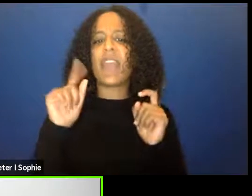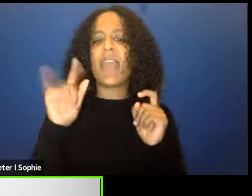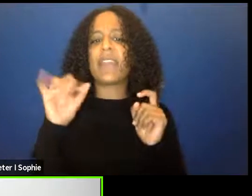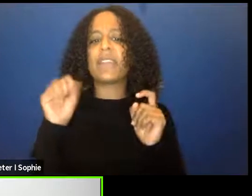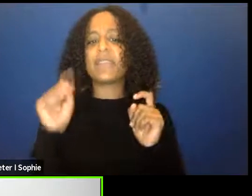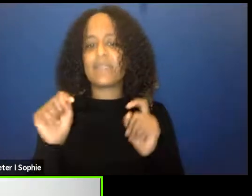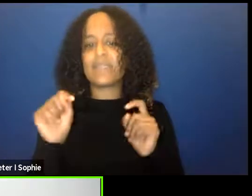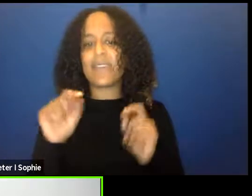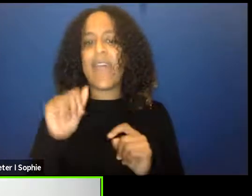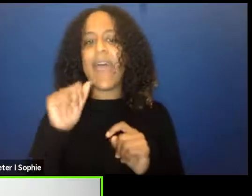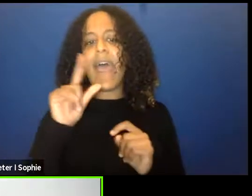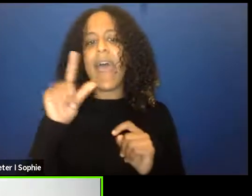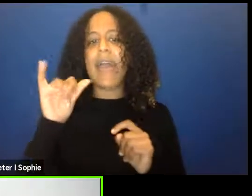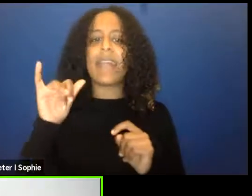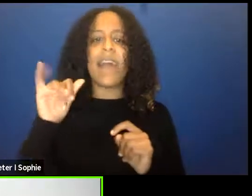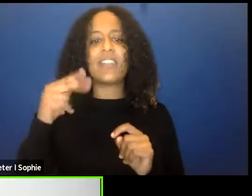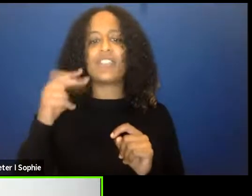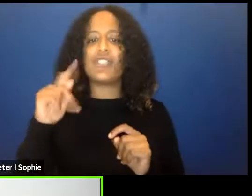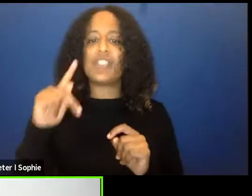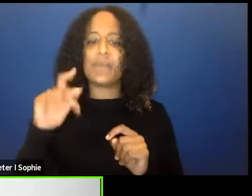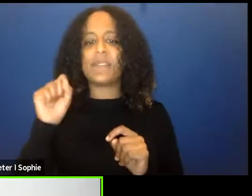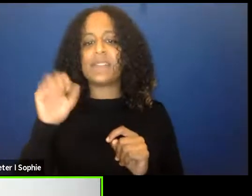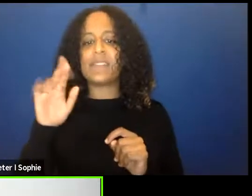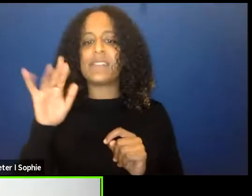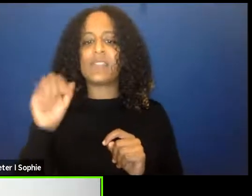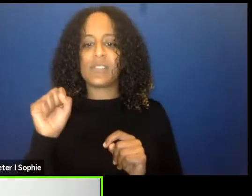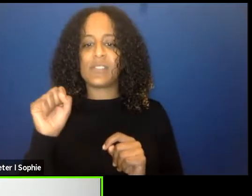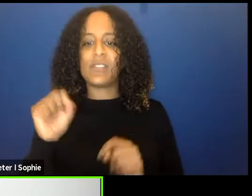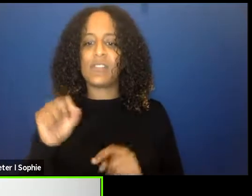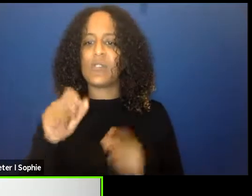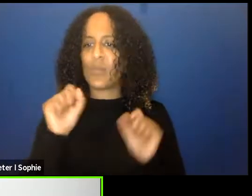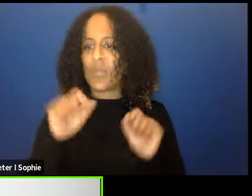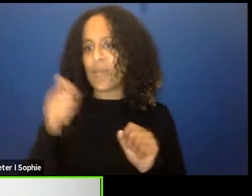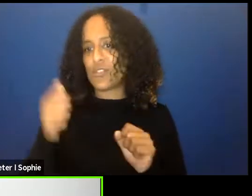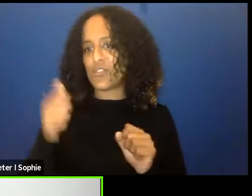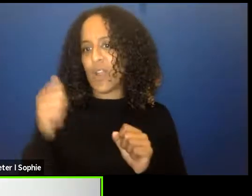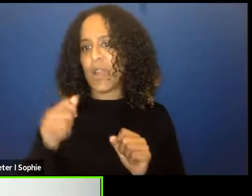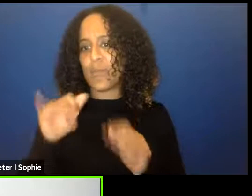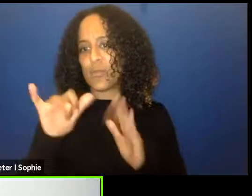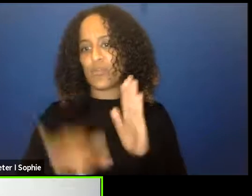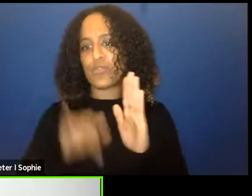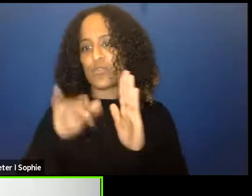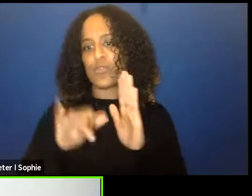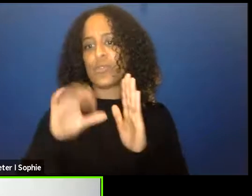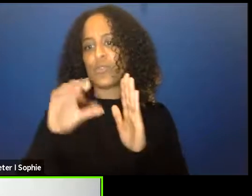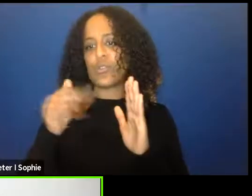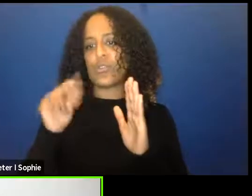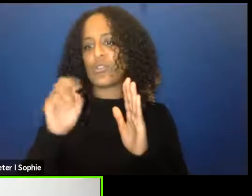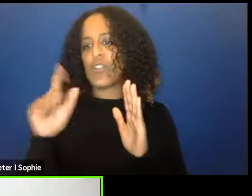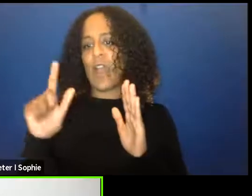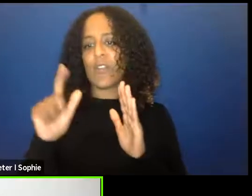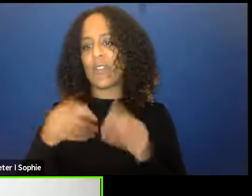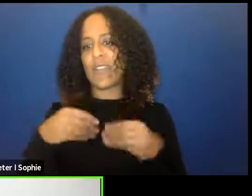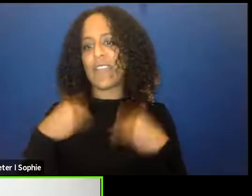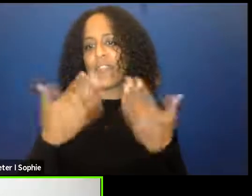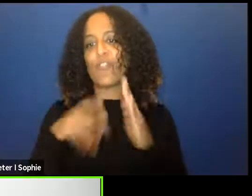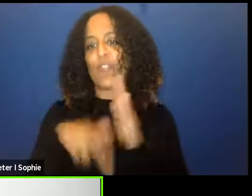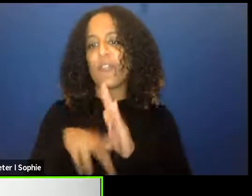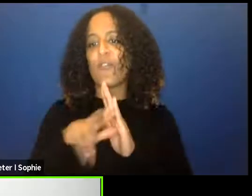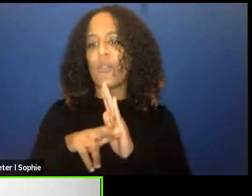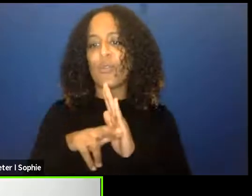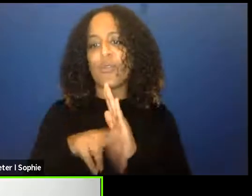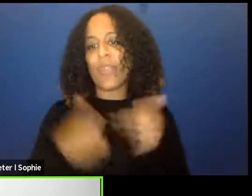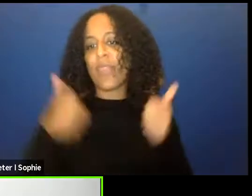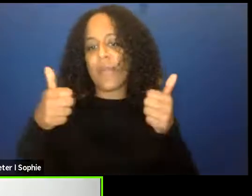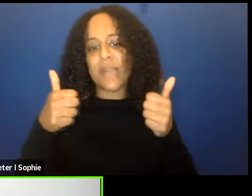changecatalyst.co/allyship series. And please subscribe to the podcast and the YouTube channel, and give us a review, a thumbs up when you have a